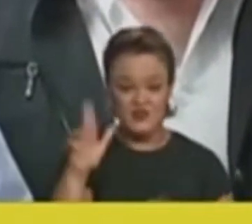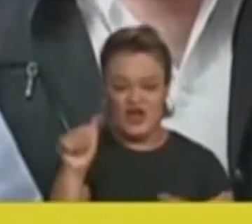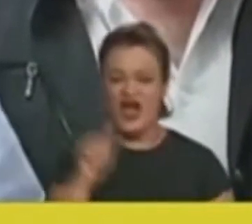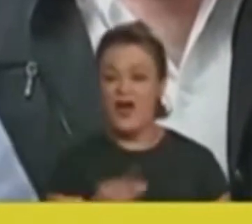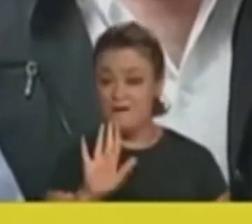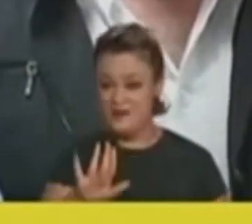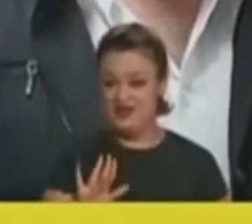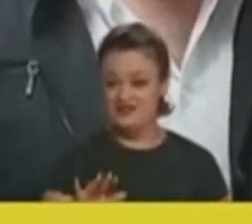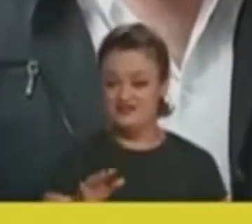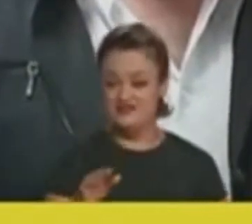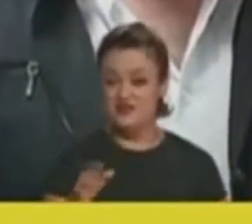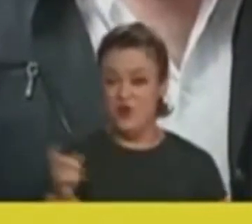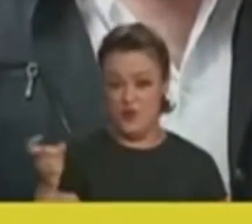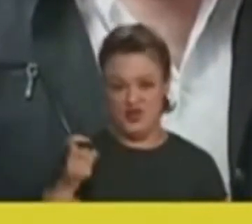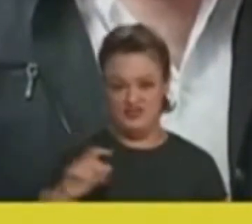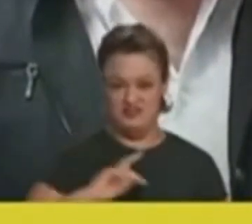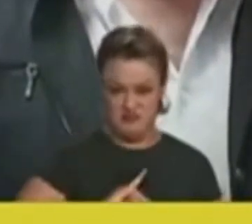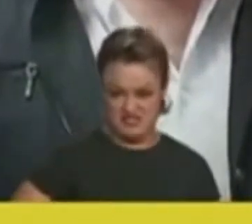but he's also